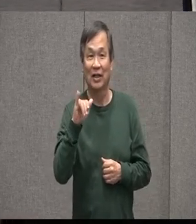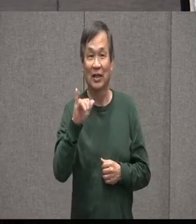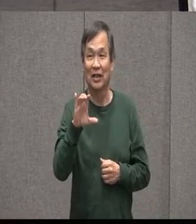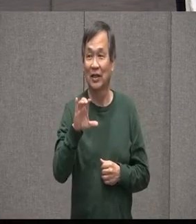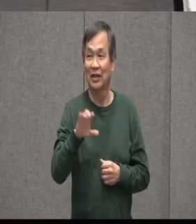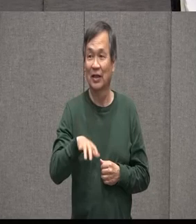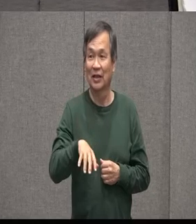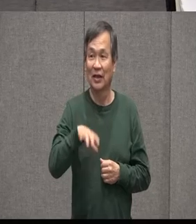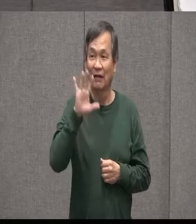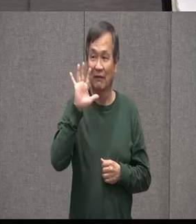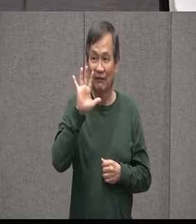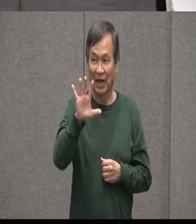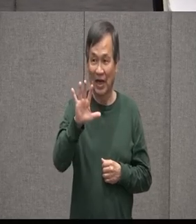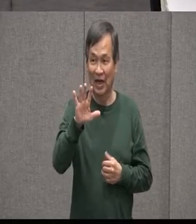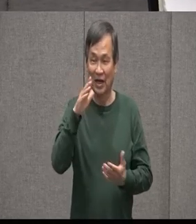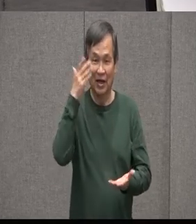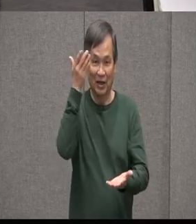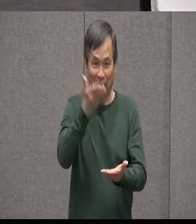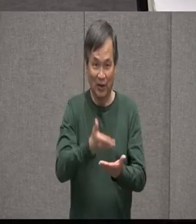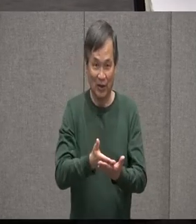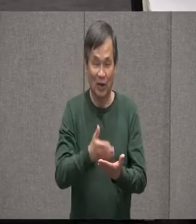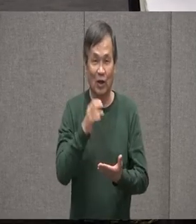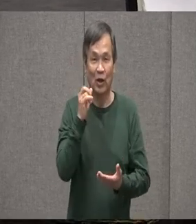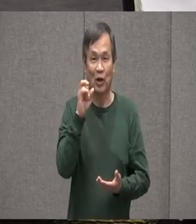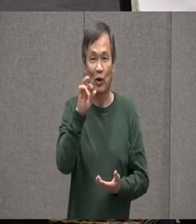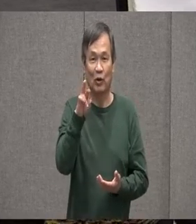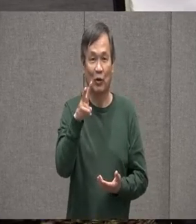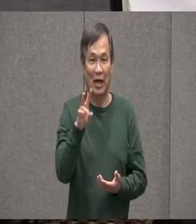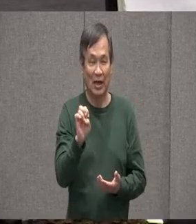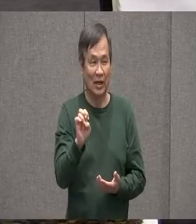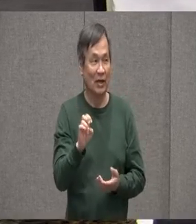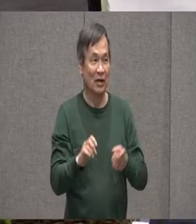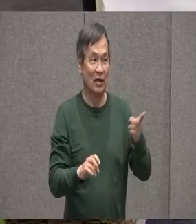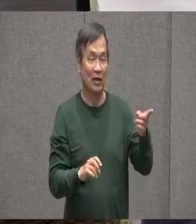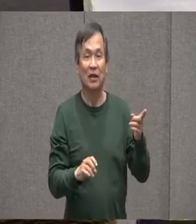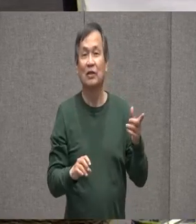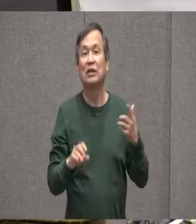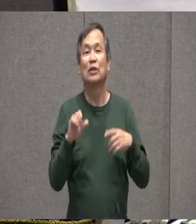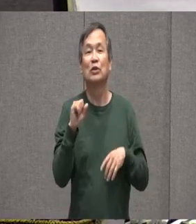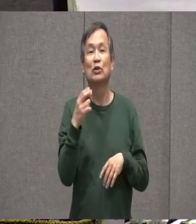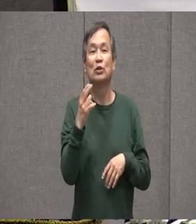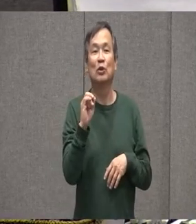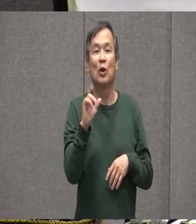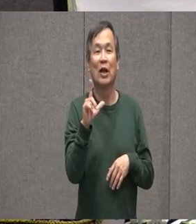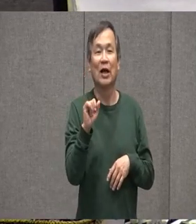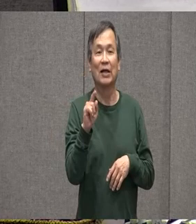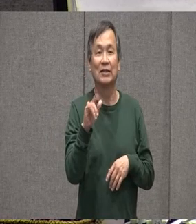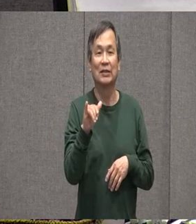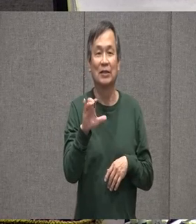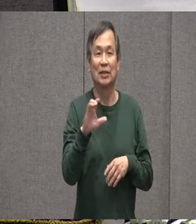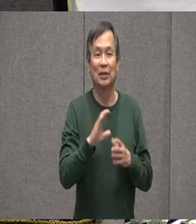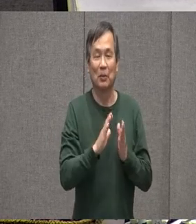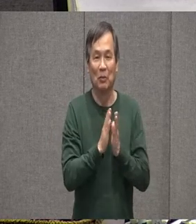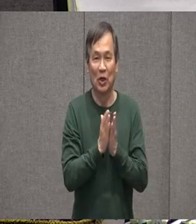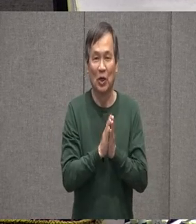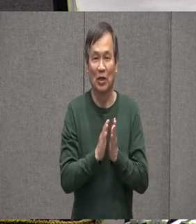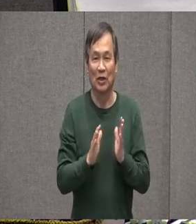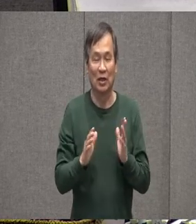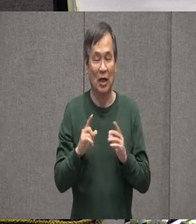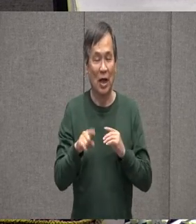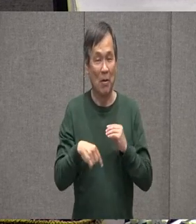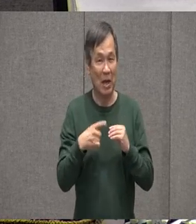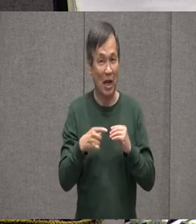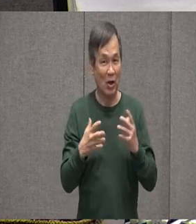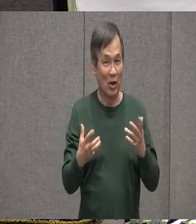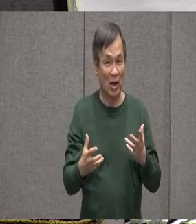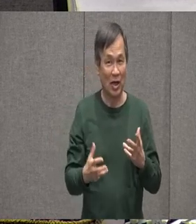by Eleanor Penzias, and this is a Scholastic book. This book is about groups